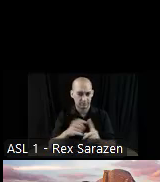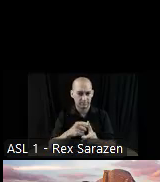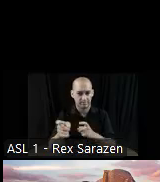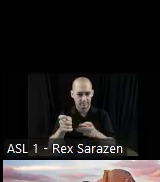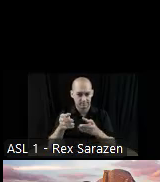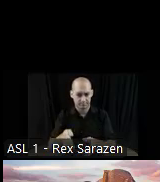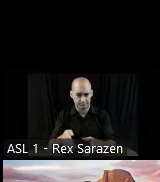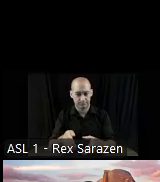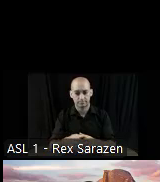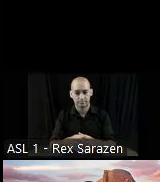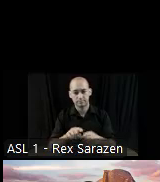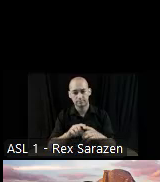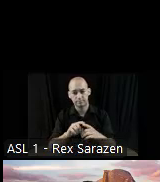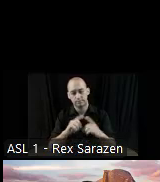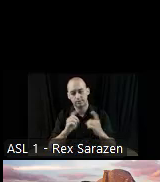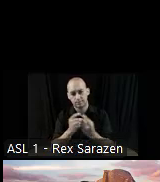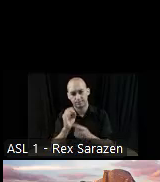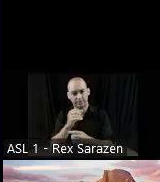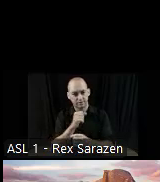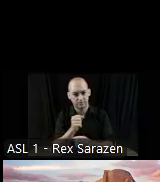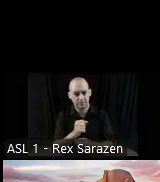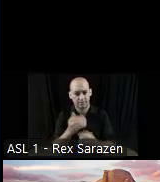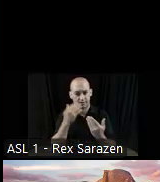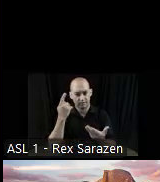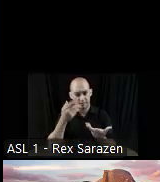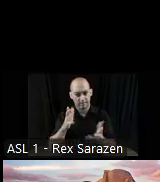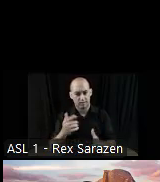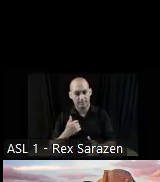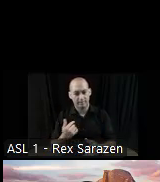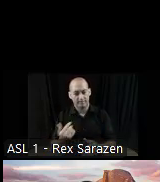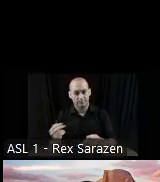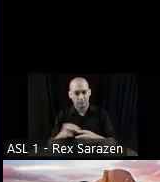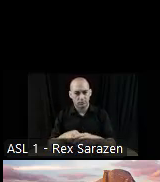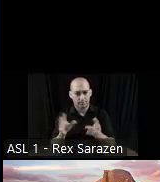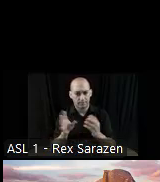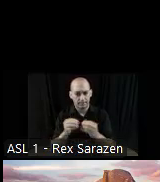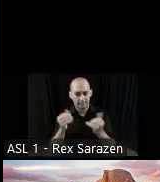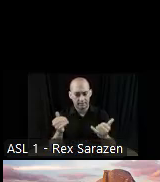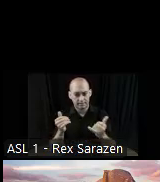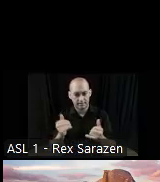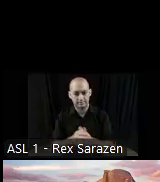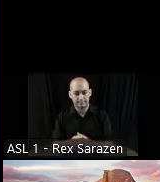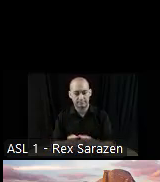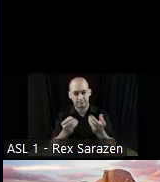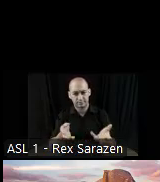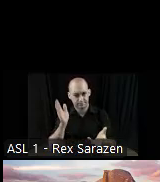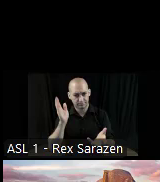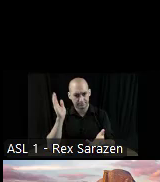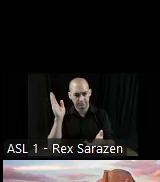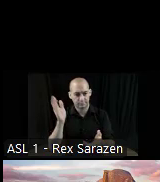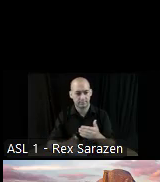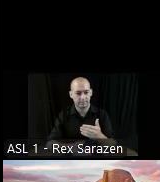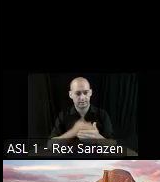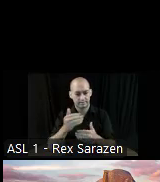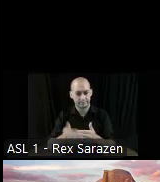you for allowing me to attend your meeting today and provide you with this presentation. So please move forward to the next slide.